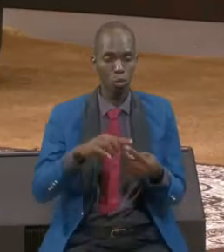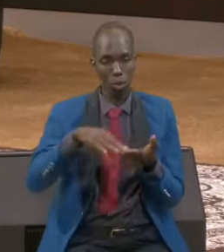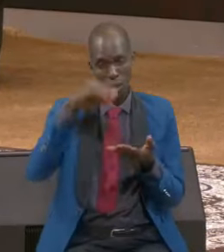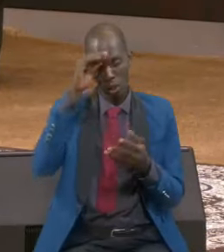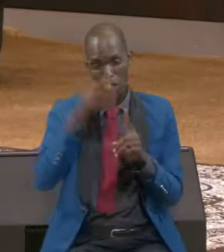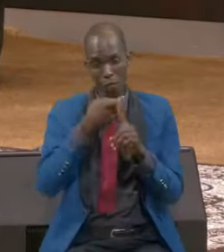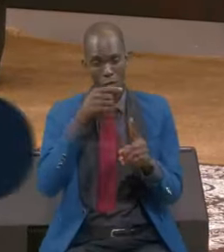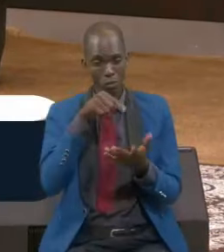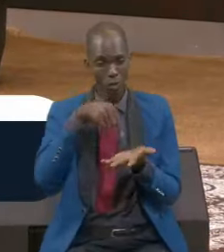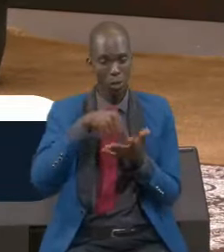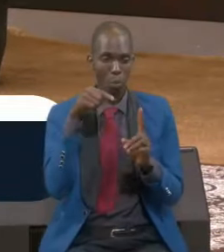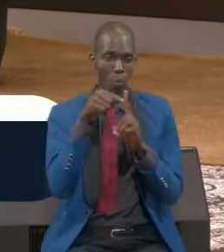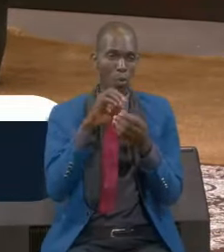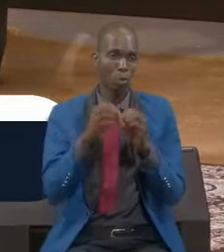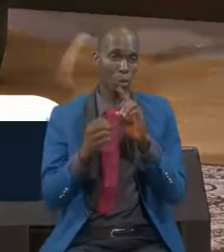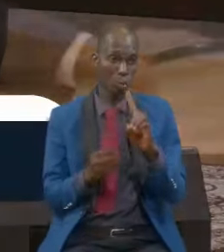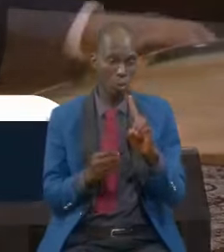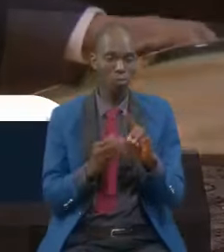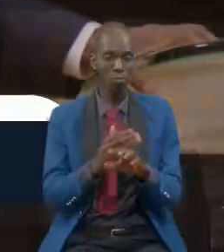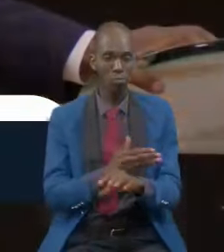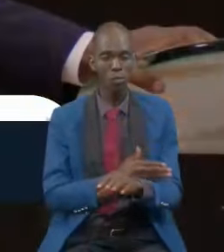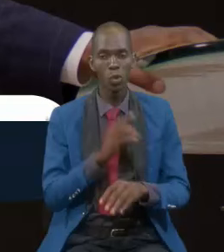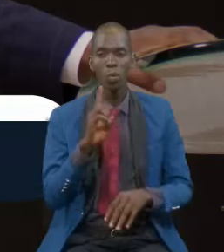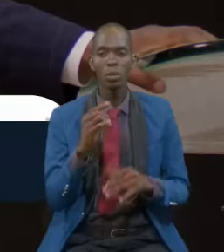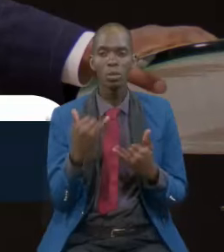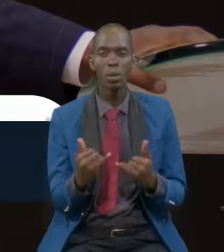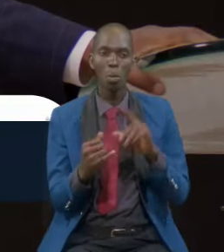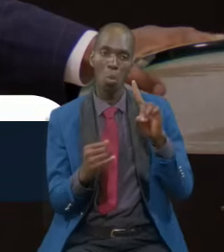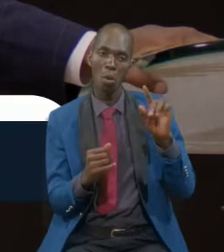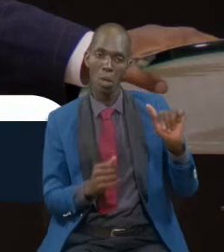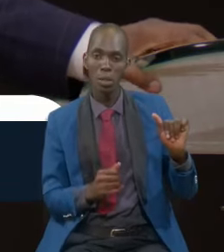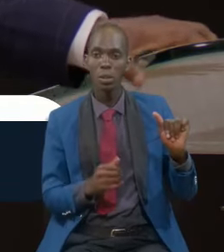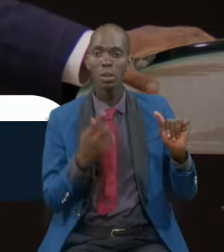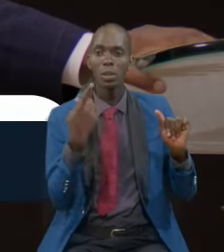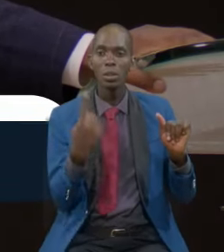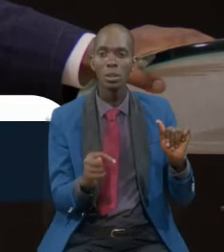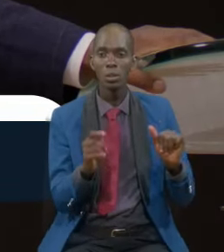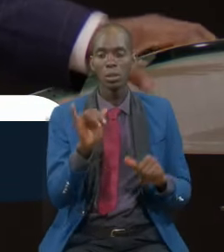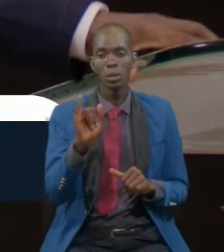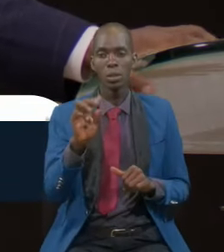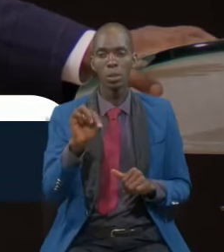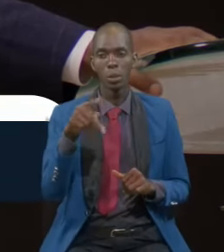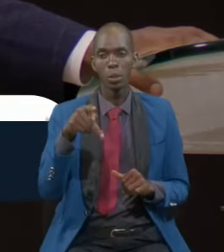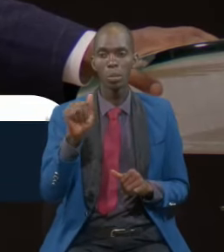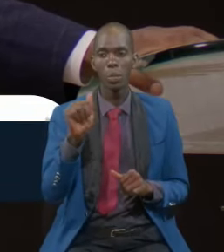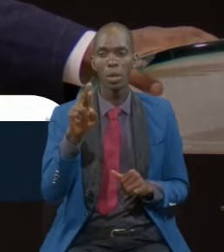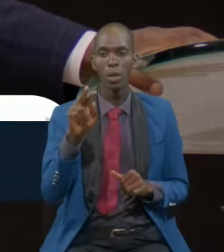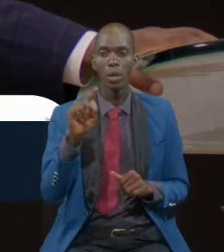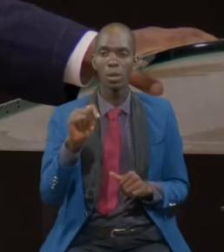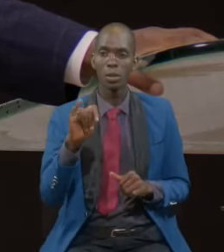one, the impartiality of Christ in his teaching. Number two,